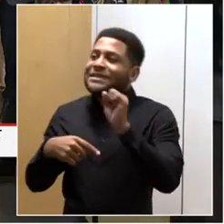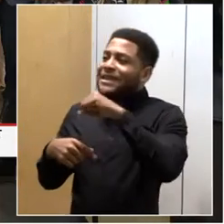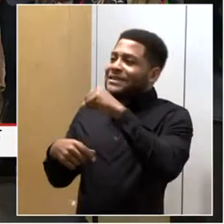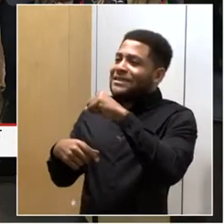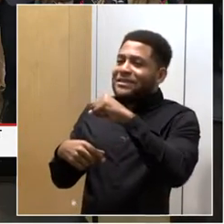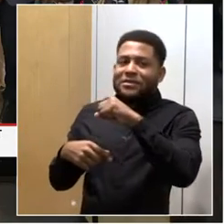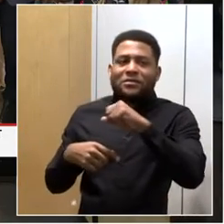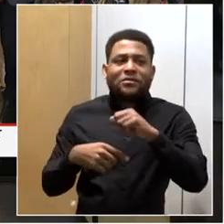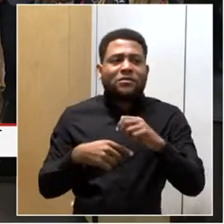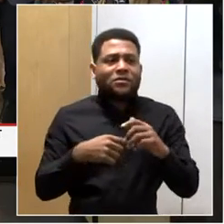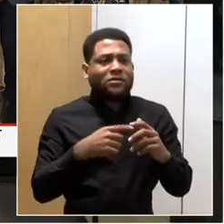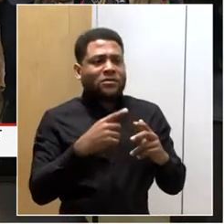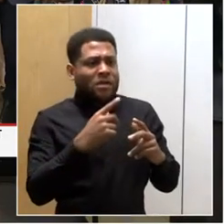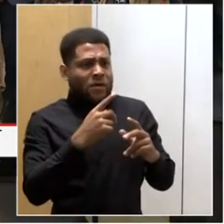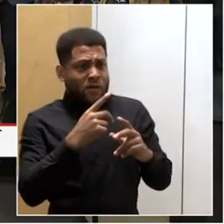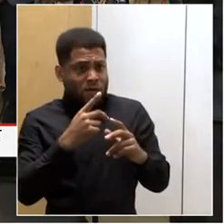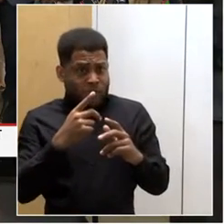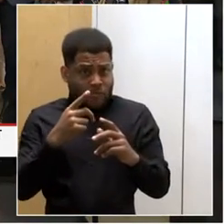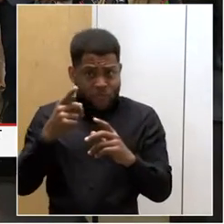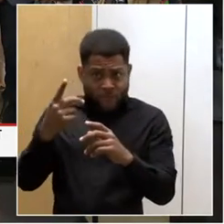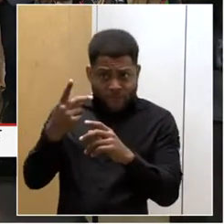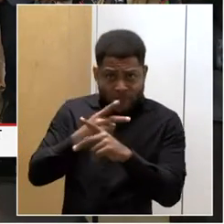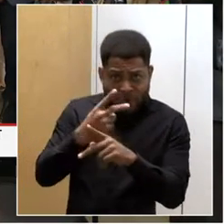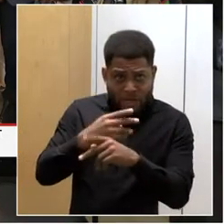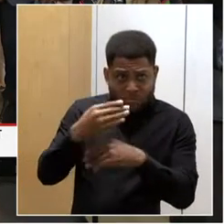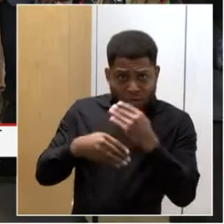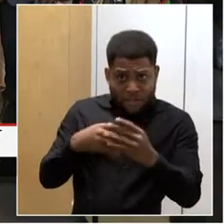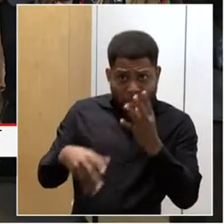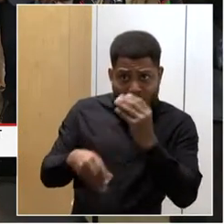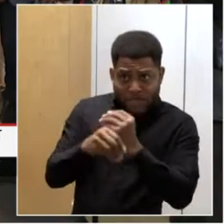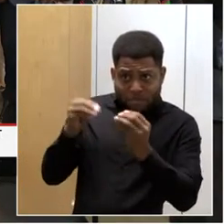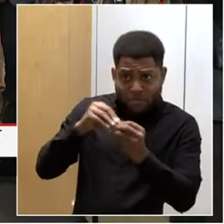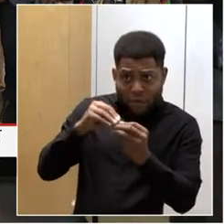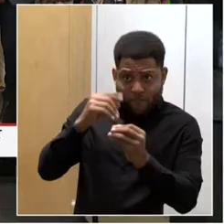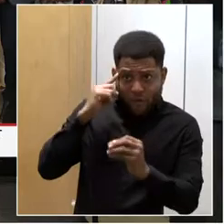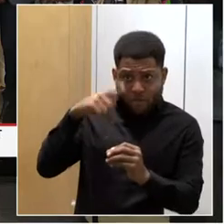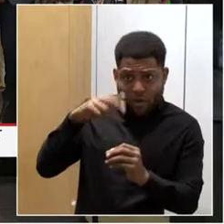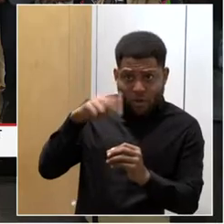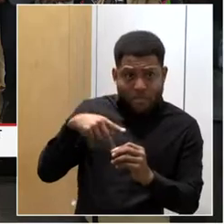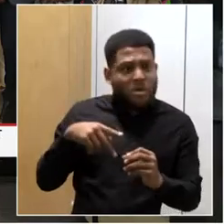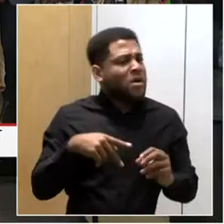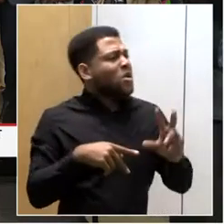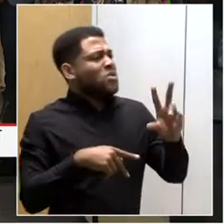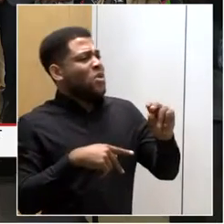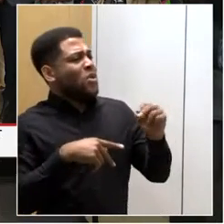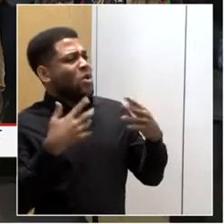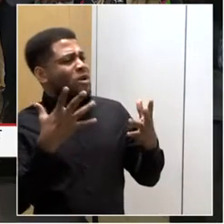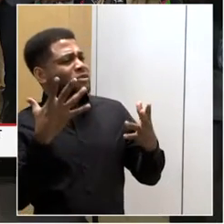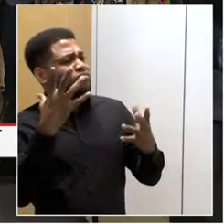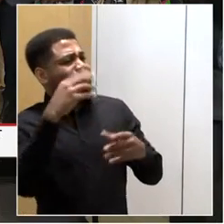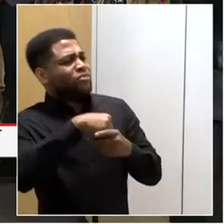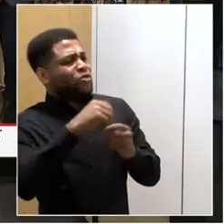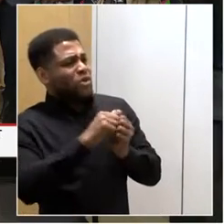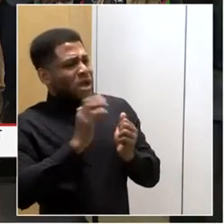normal processes. I mean, we are talking about space that has been activated